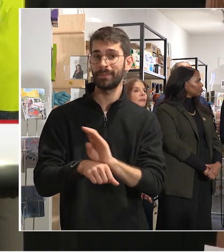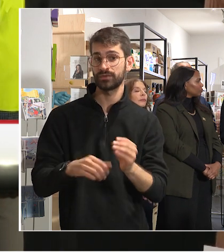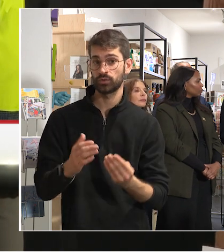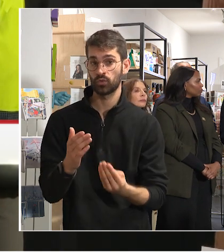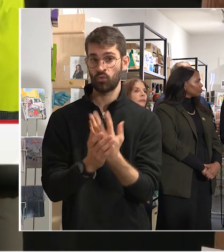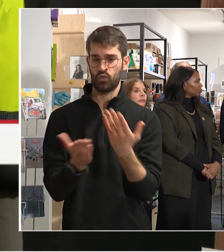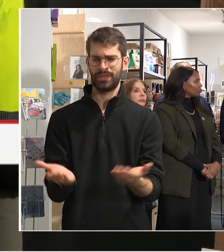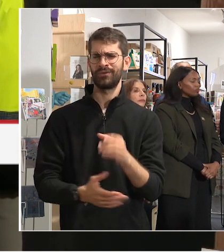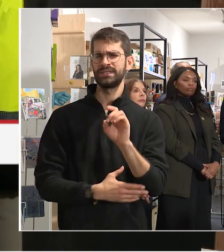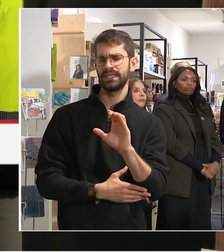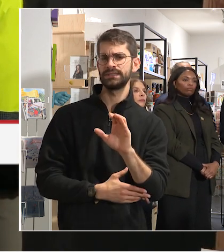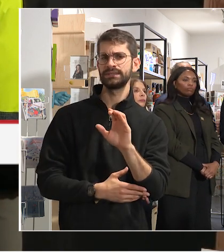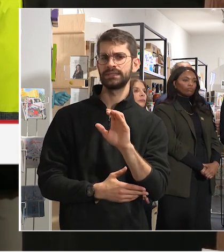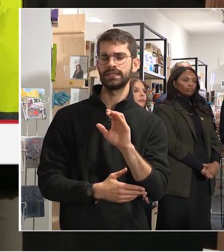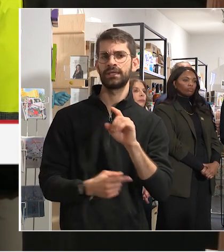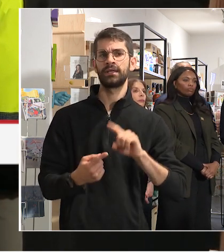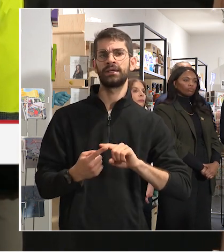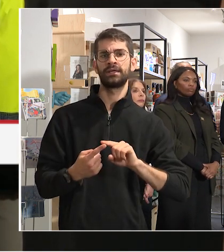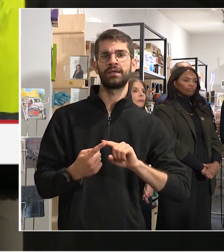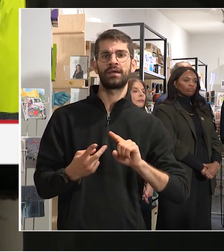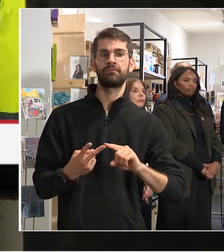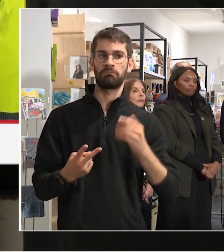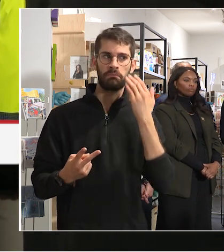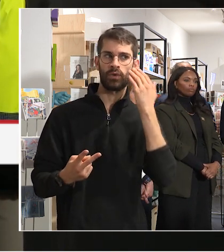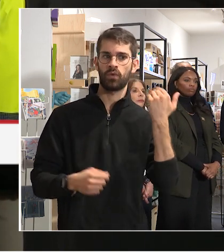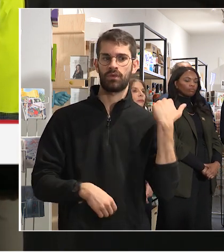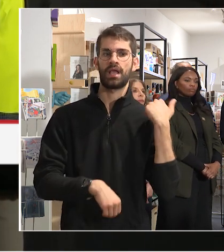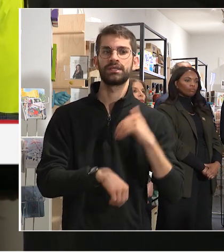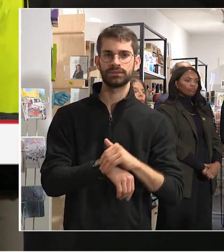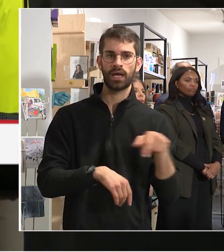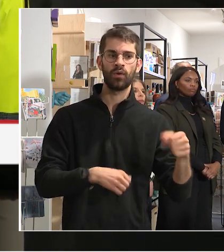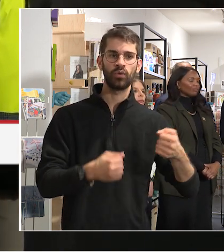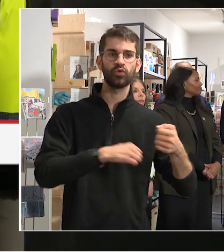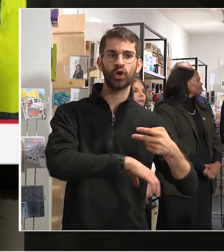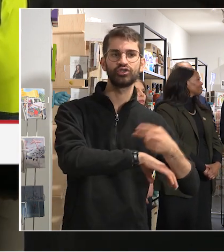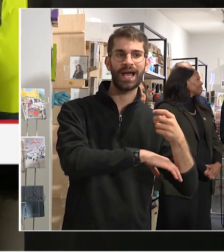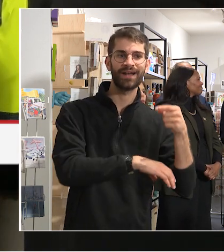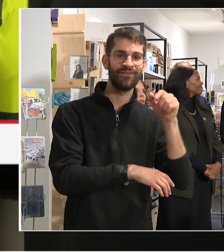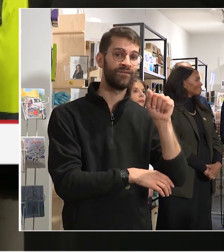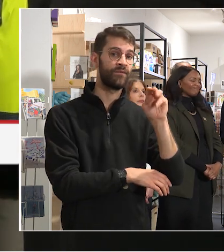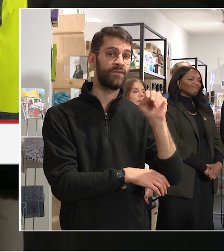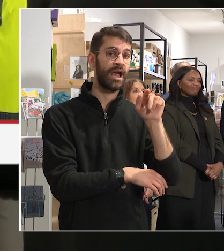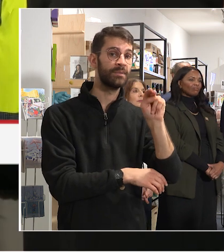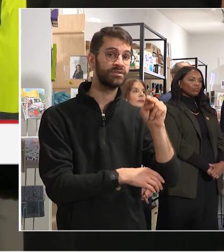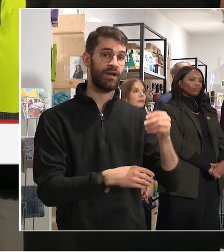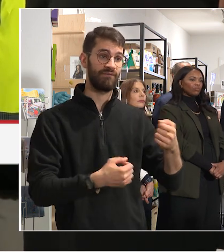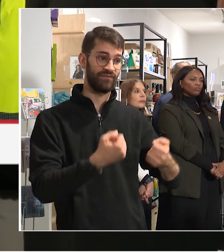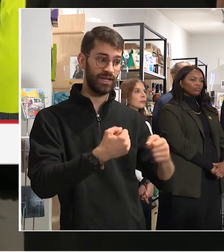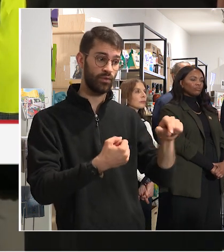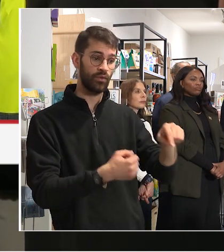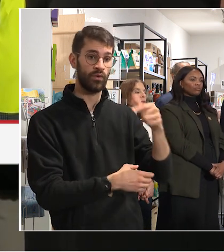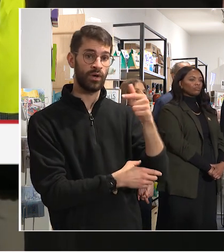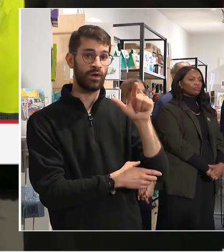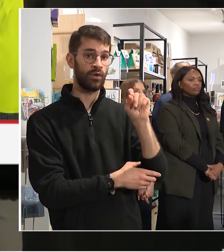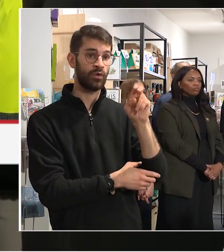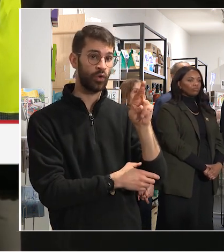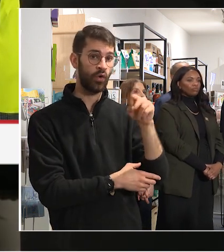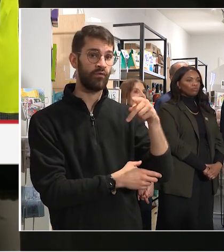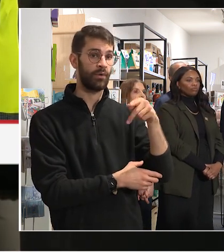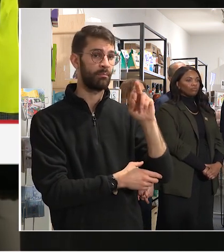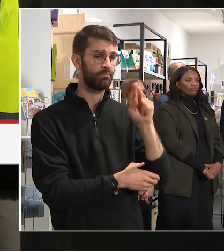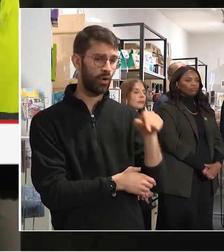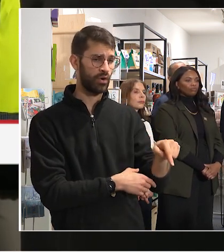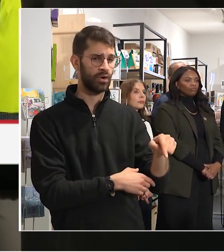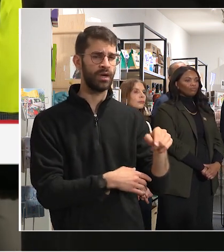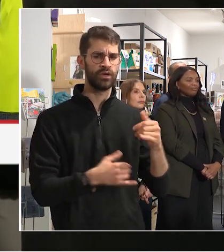one for the chief. I know last night there was a carjacking of an Amazon vehicle in Glover Park. This morning, your department put up that there was